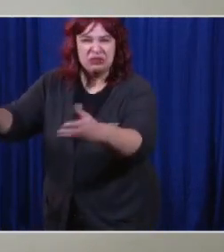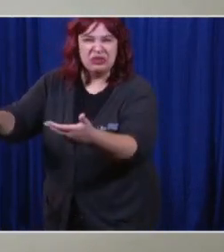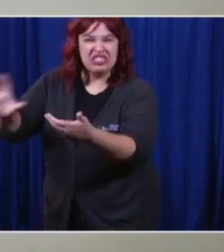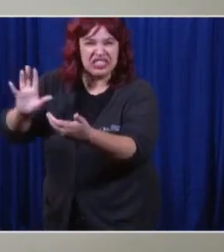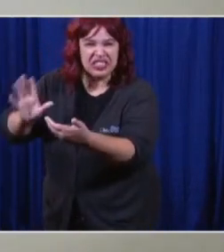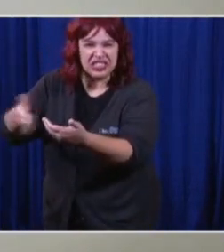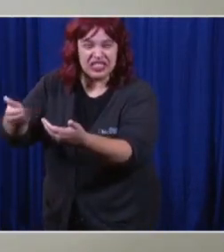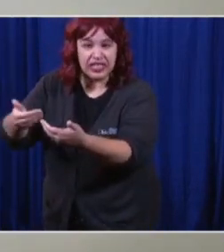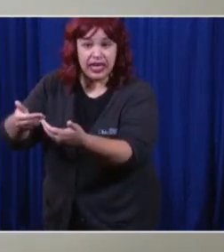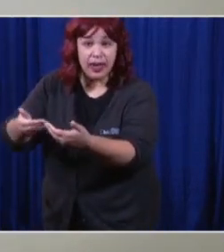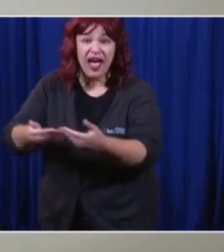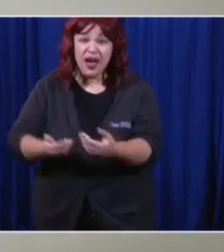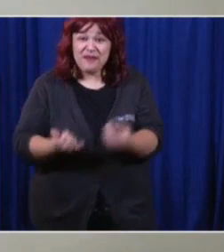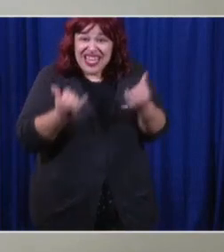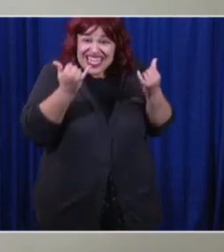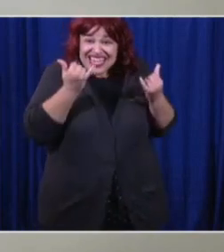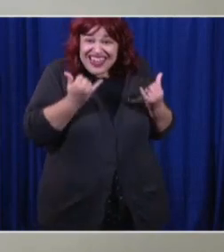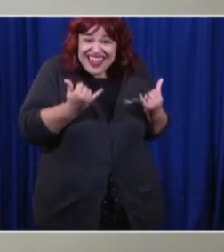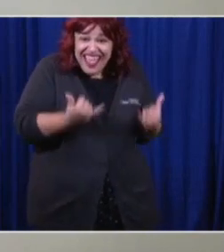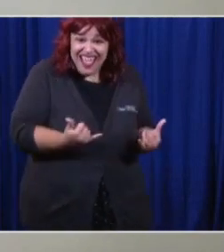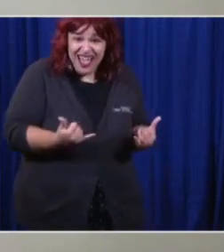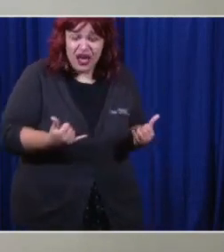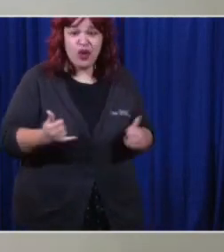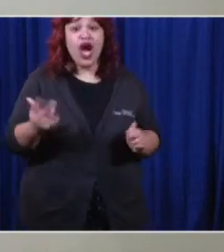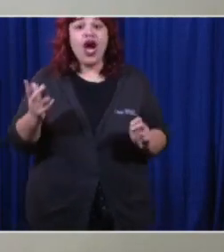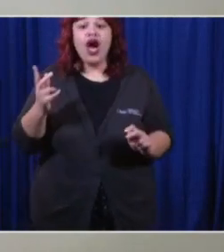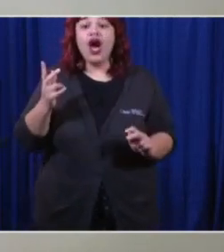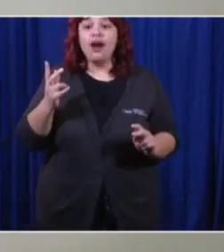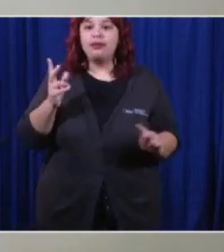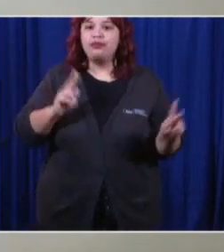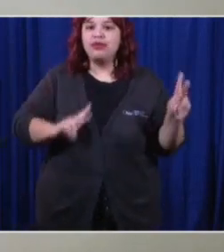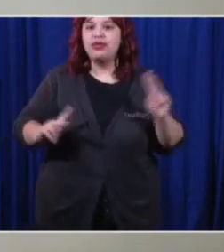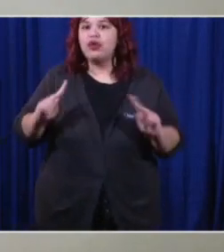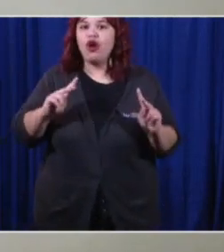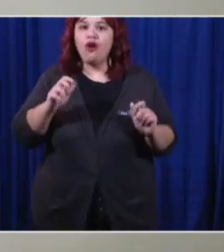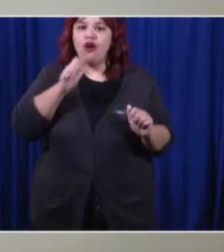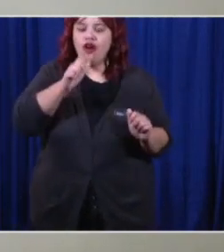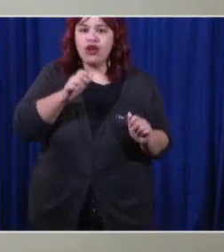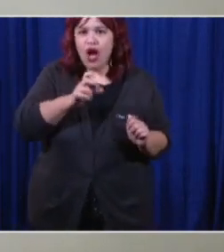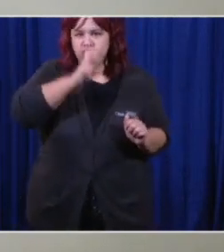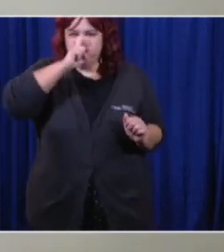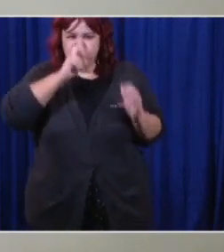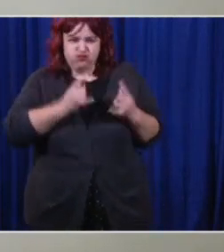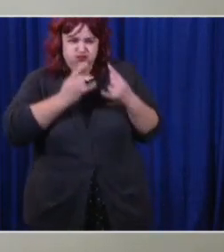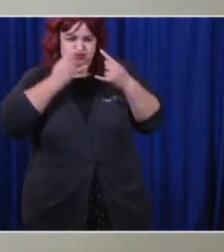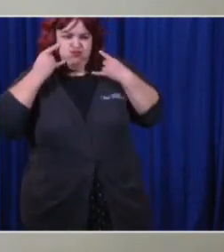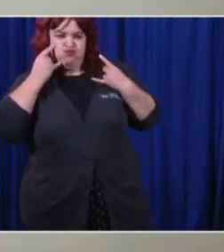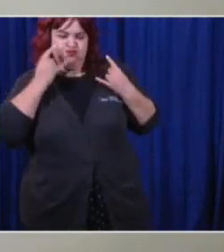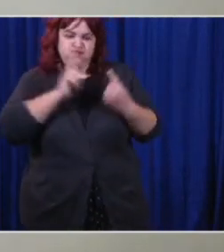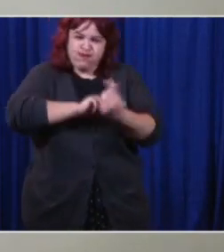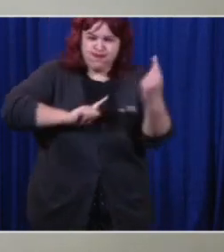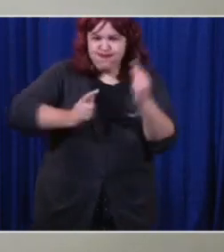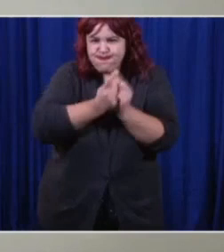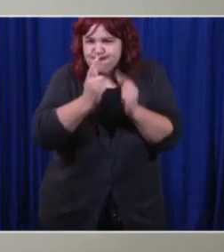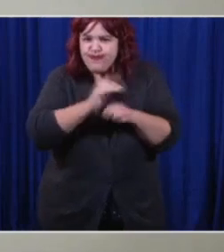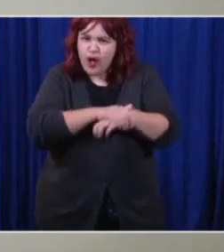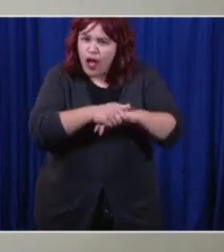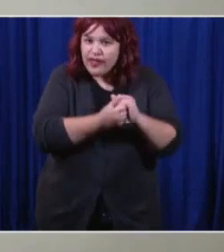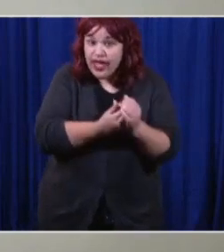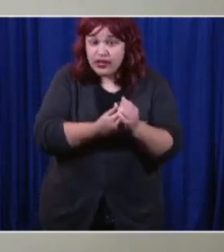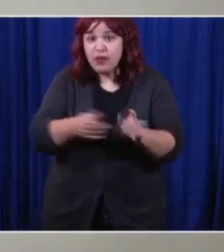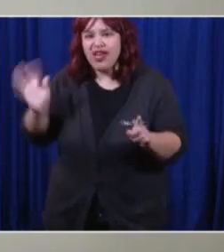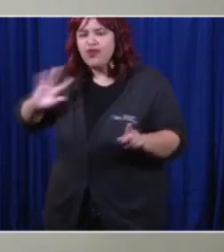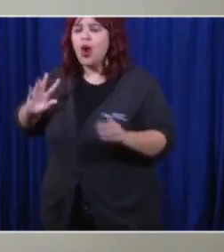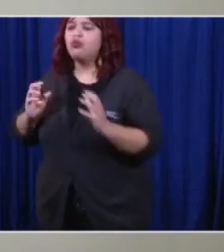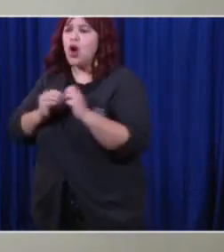social gatherings, in their own day-to-day life. They've sort of relaxed in terms of maintaining social distancing and masking